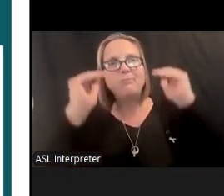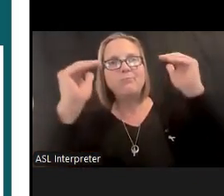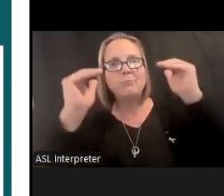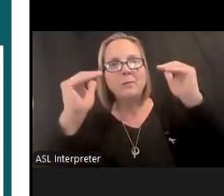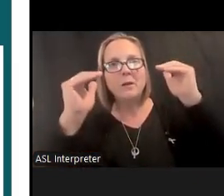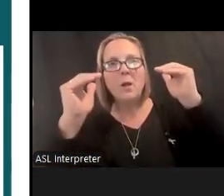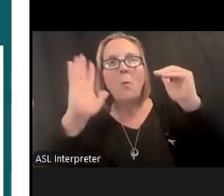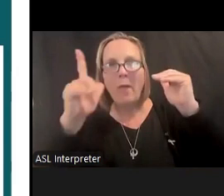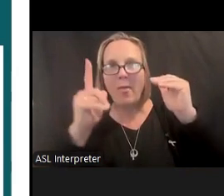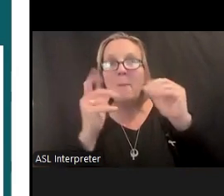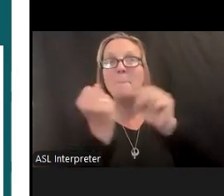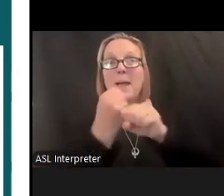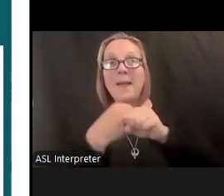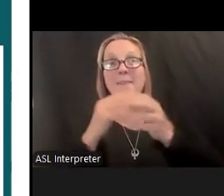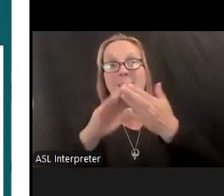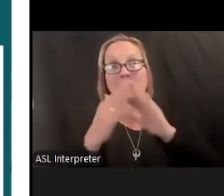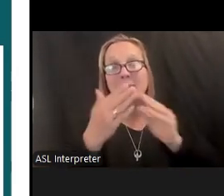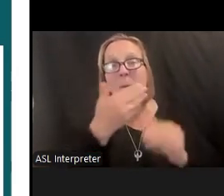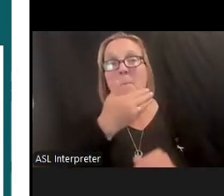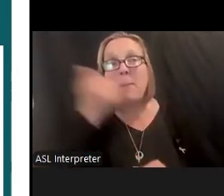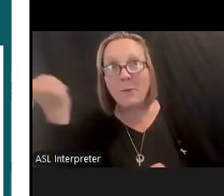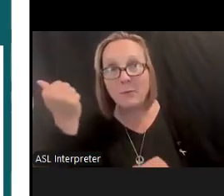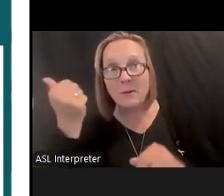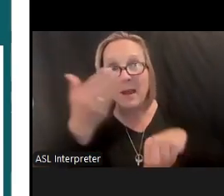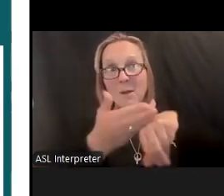it. Thank you.